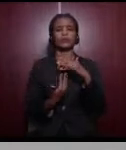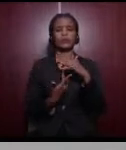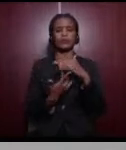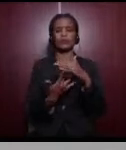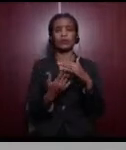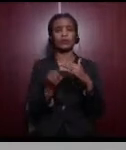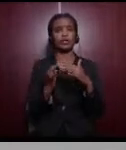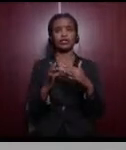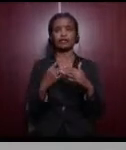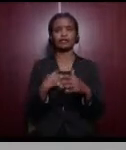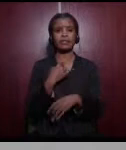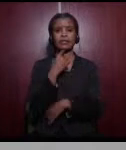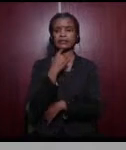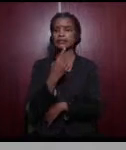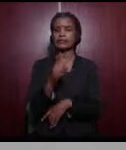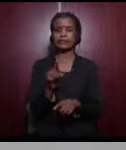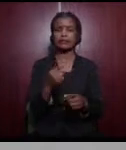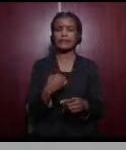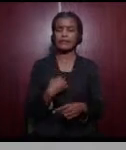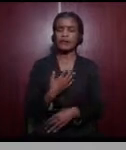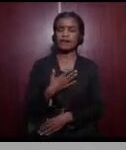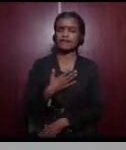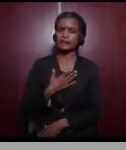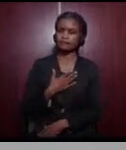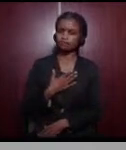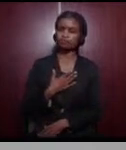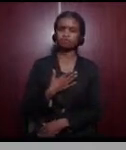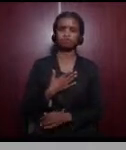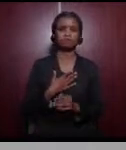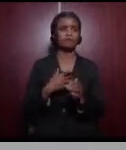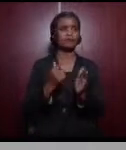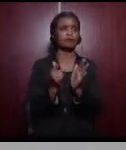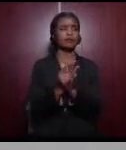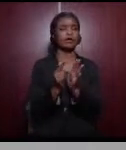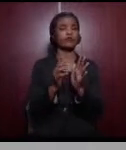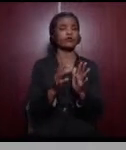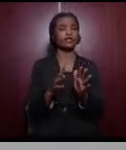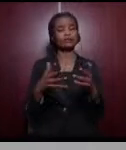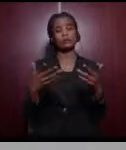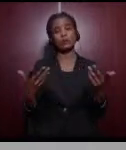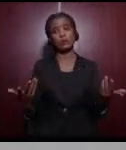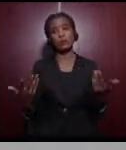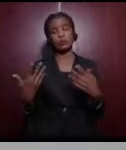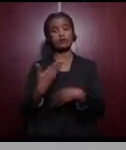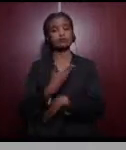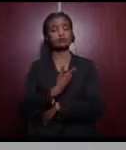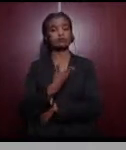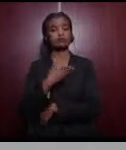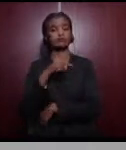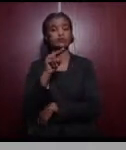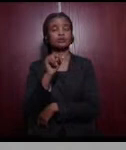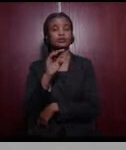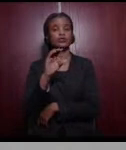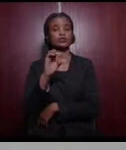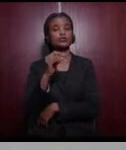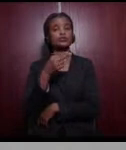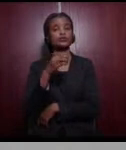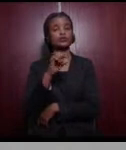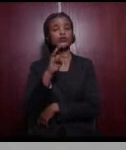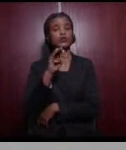feel whatever that the advocate and that Chobeni have tried to explain and